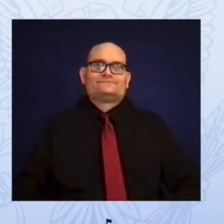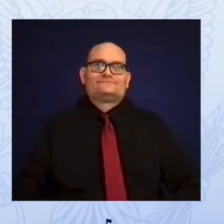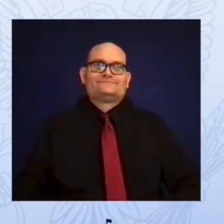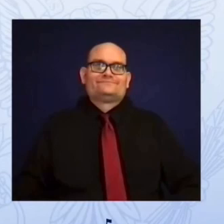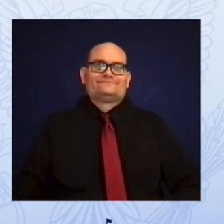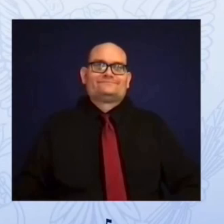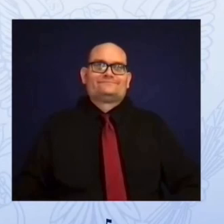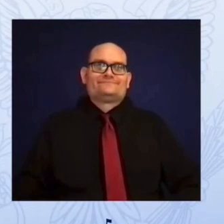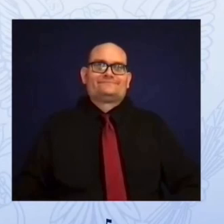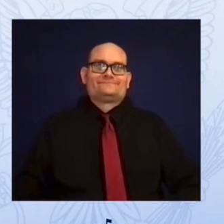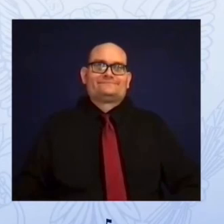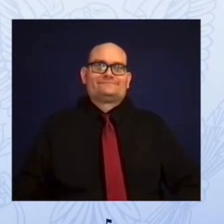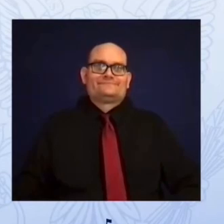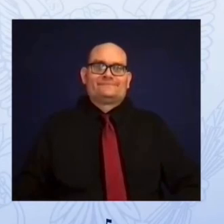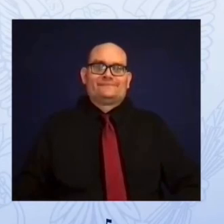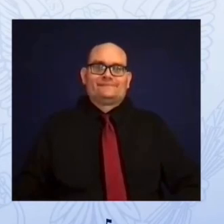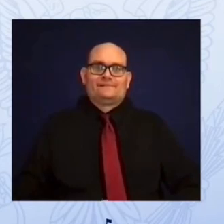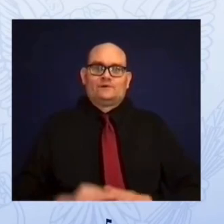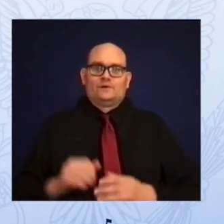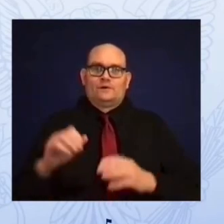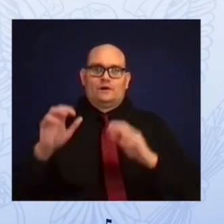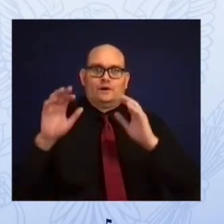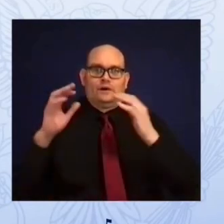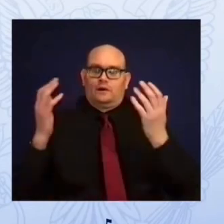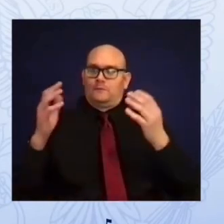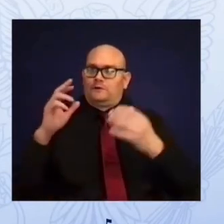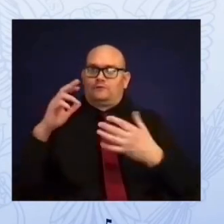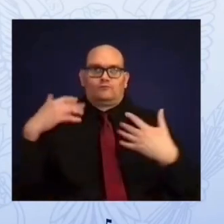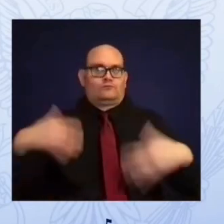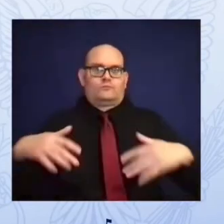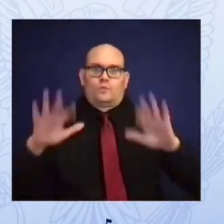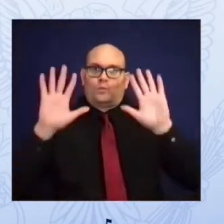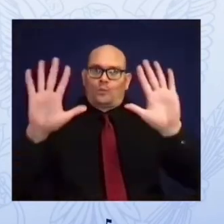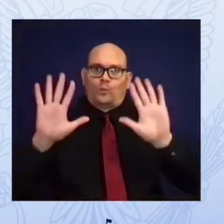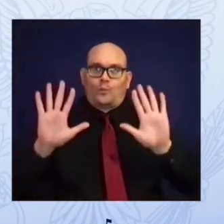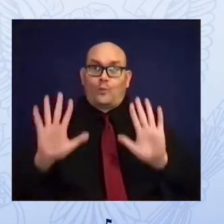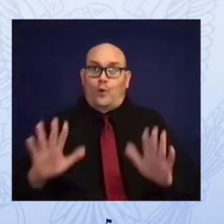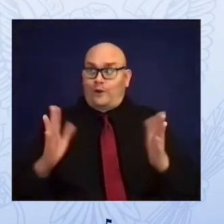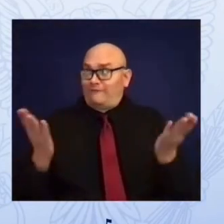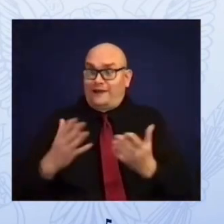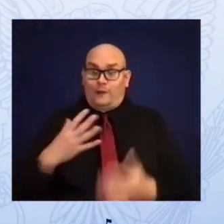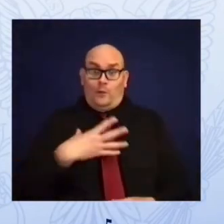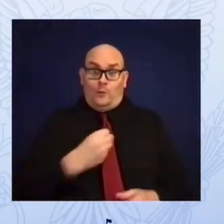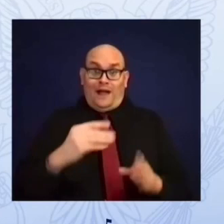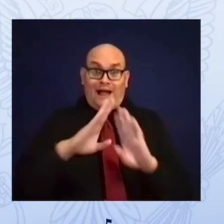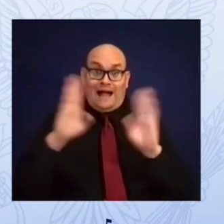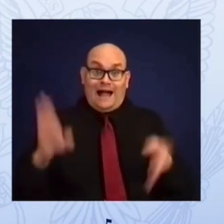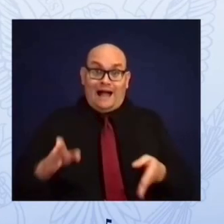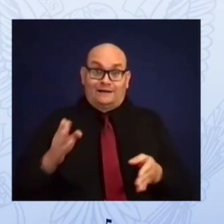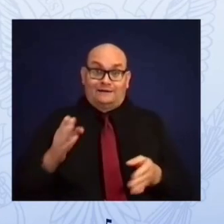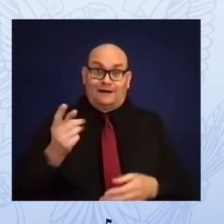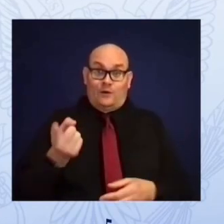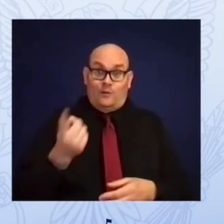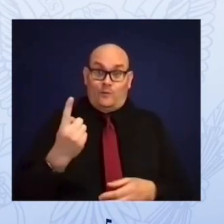So it's wonderful to be here in the White House. But I do have one housekeeping thing to tell